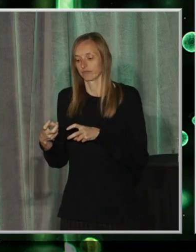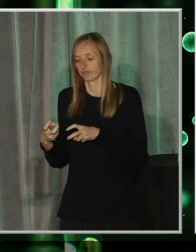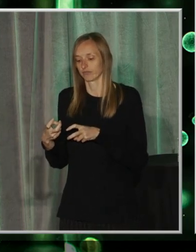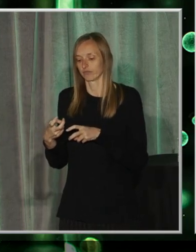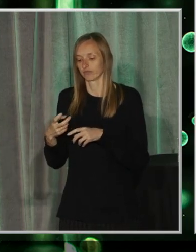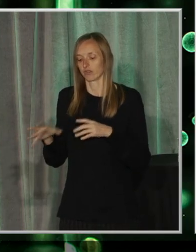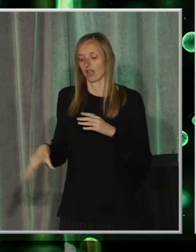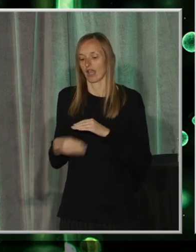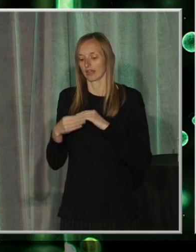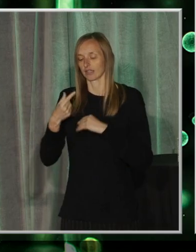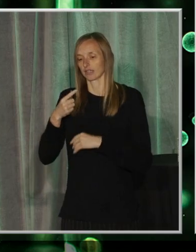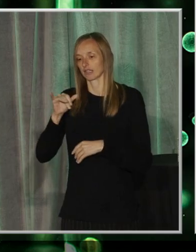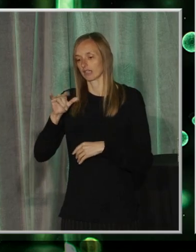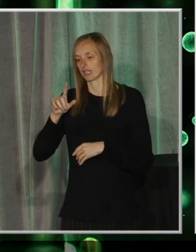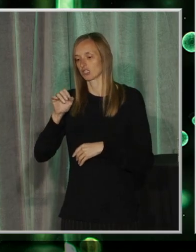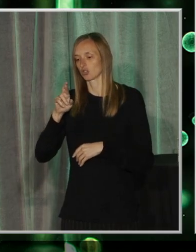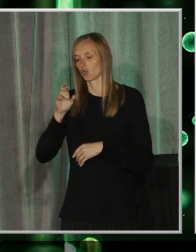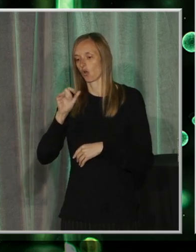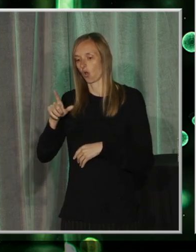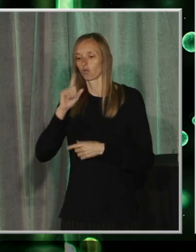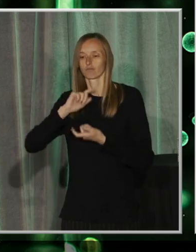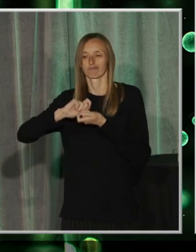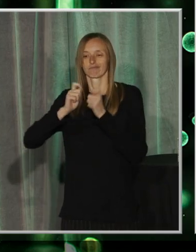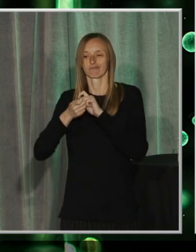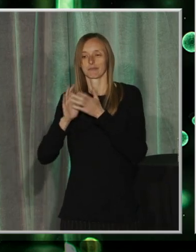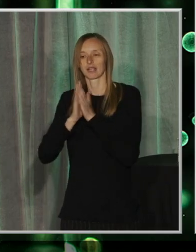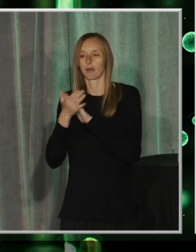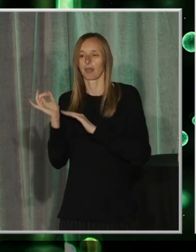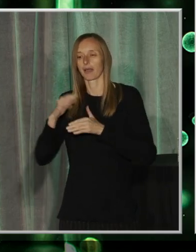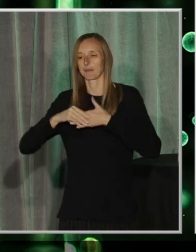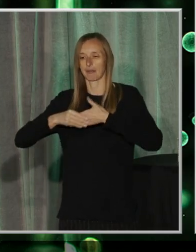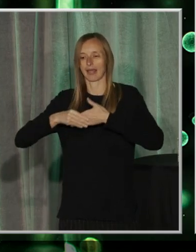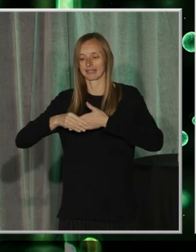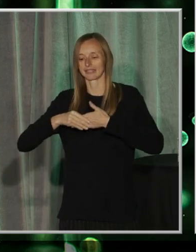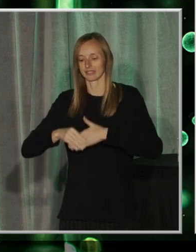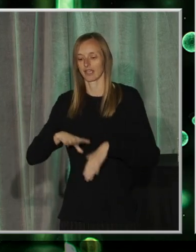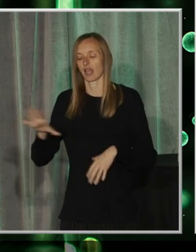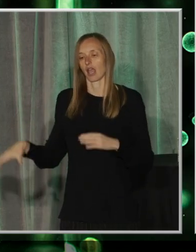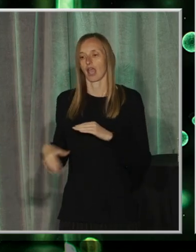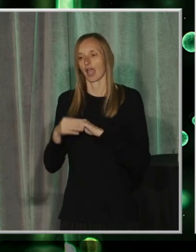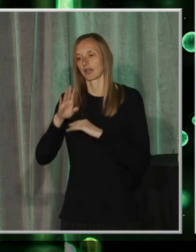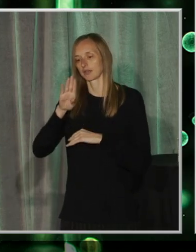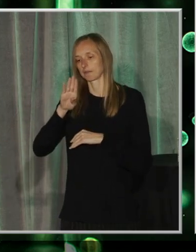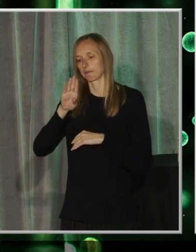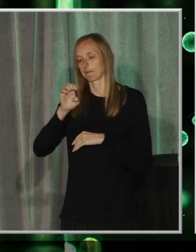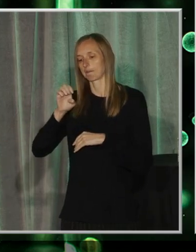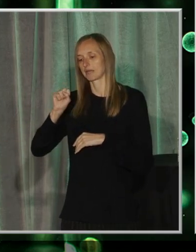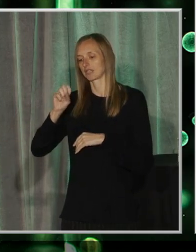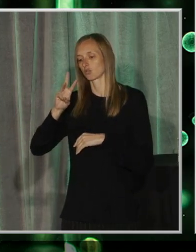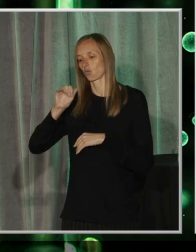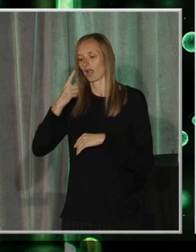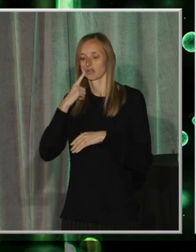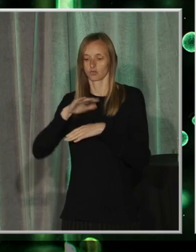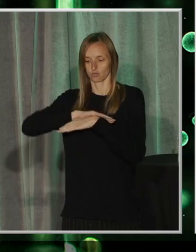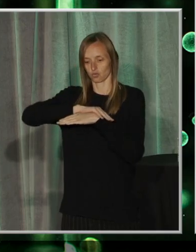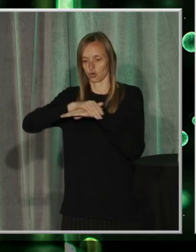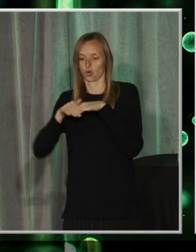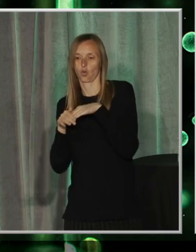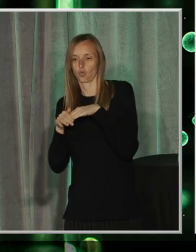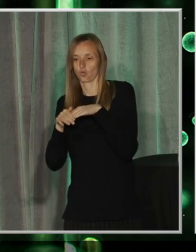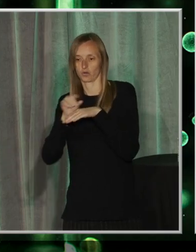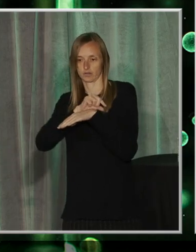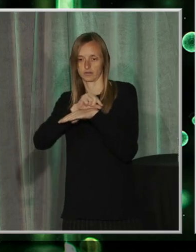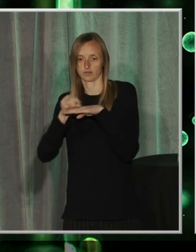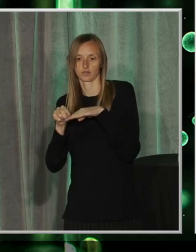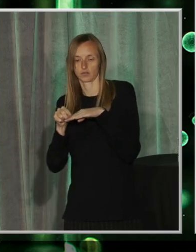by adding glycerol as a plasticizer. And then we'll add beeswax as coating, and then that's